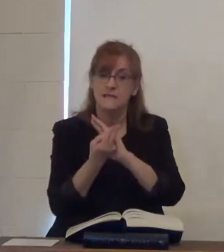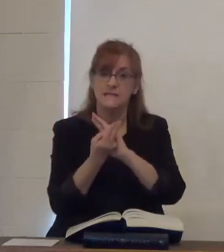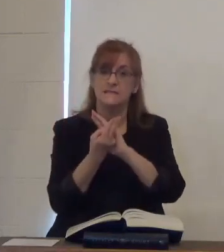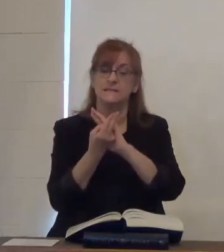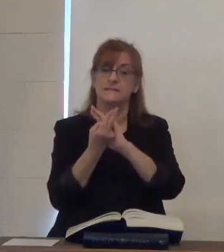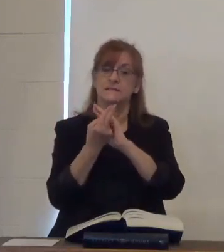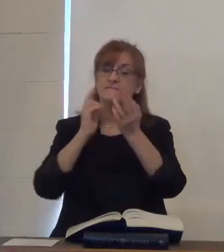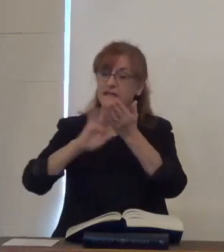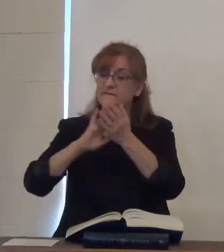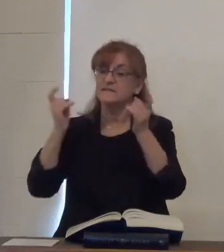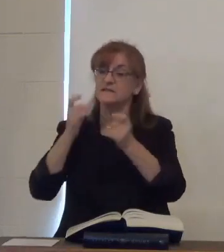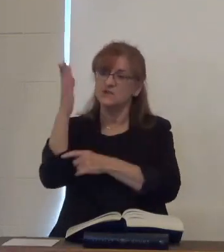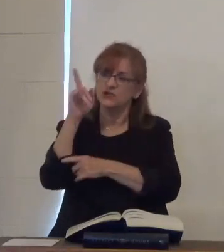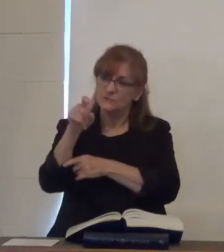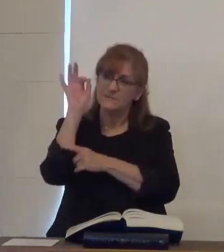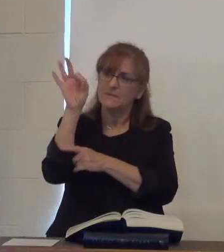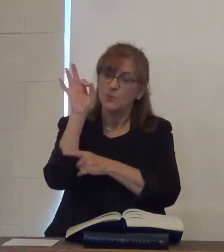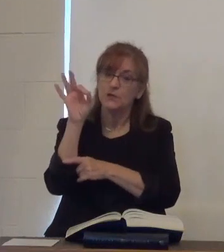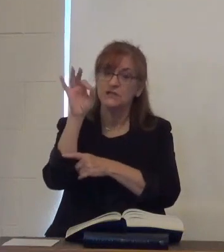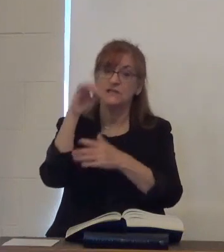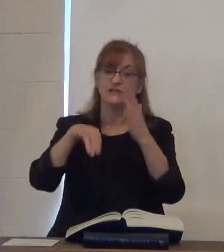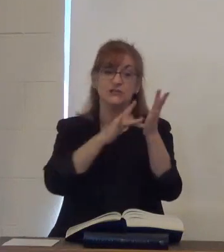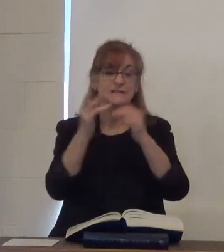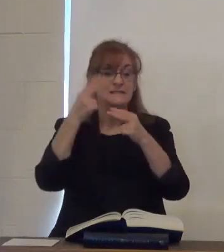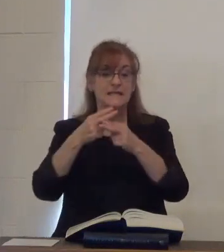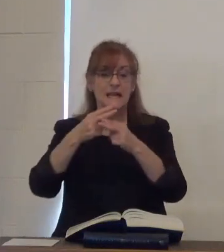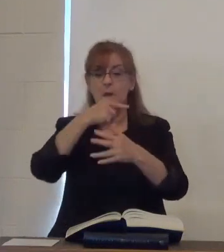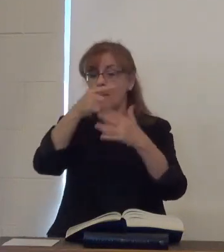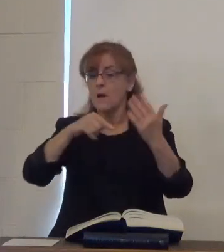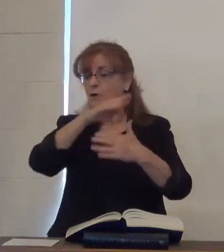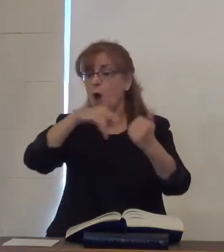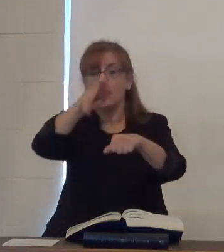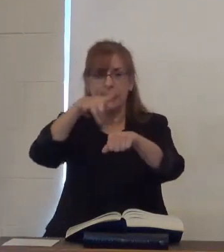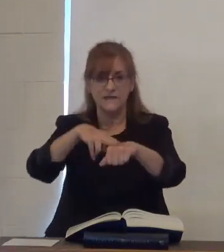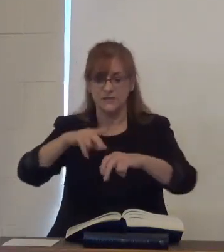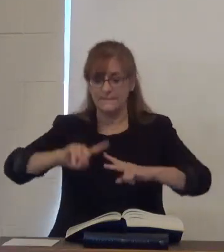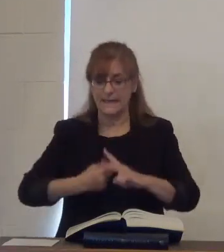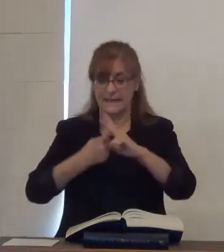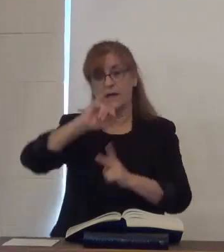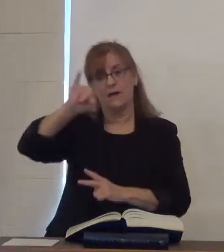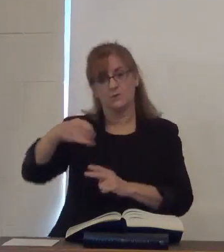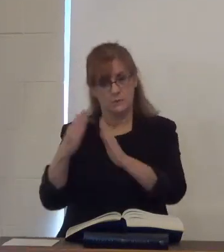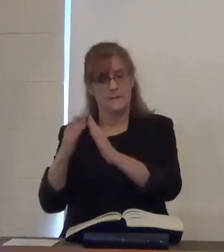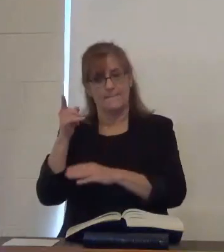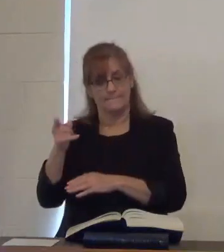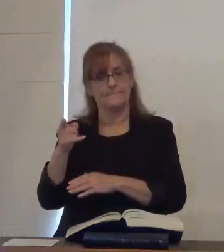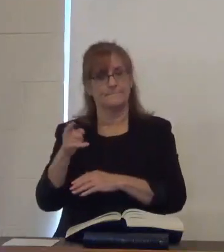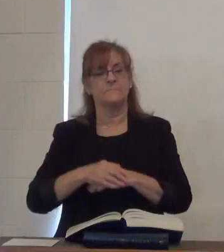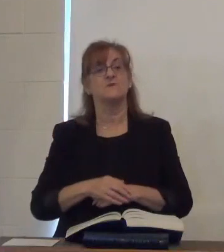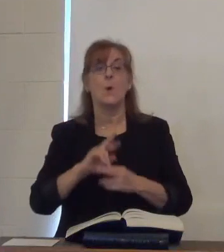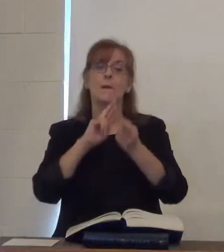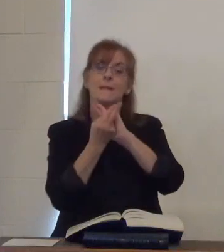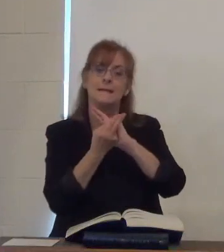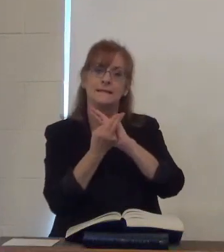of sins should be preached in his name among all nations beginning at Jerusalem. Repentance is part of